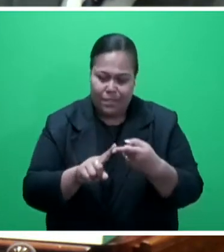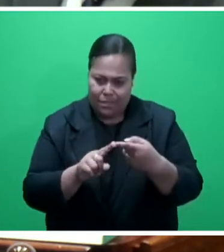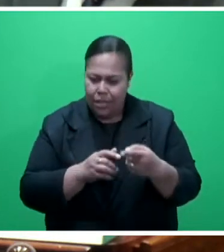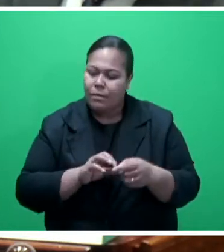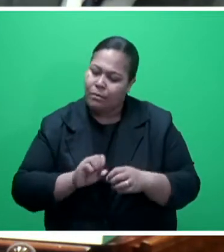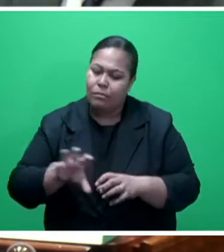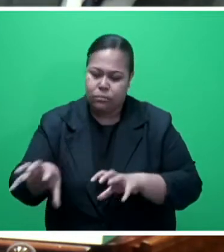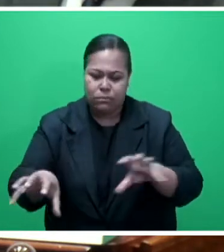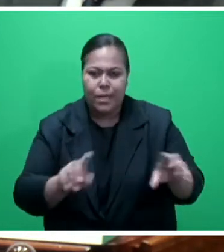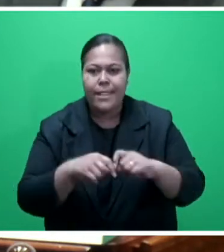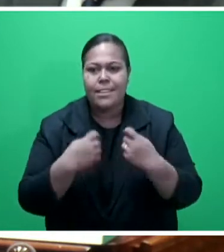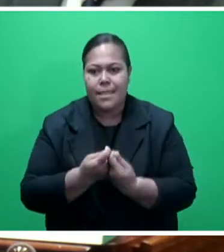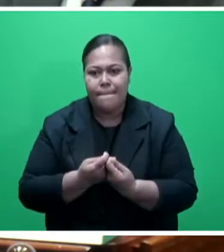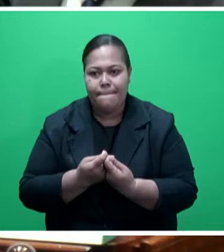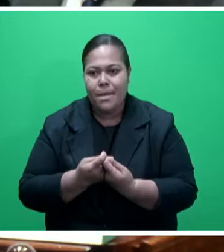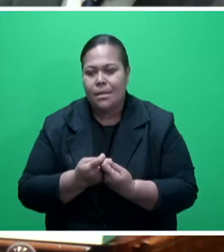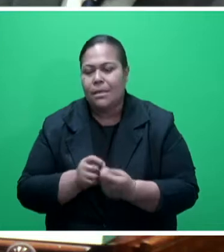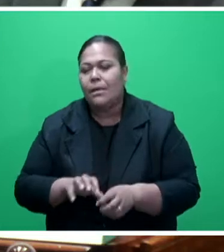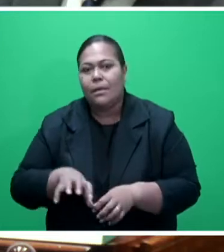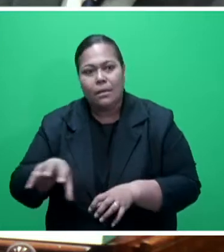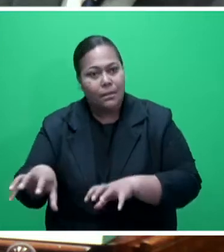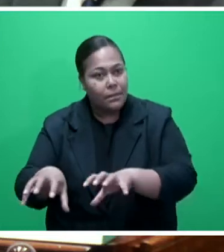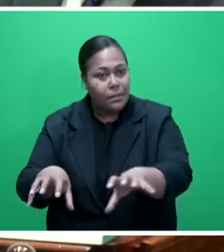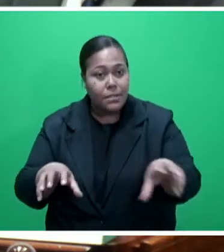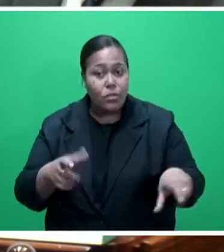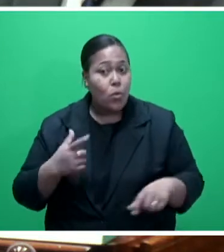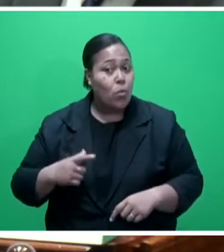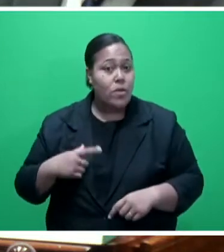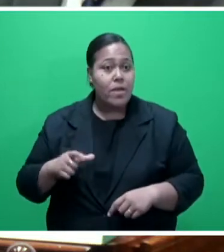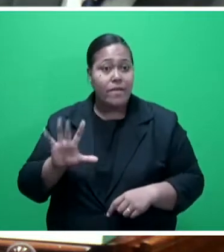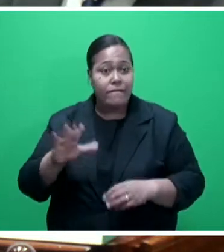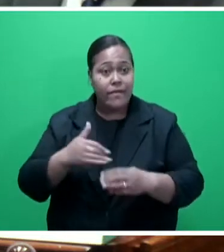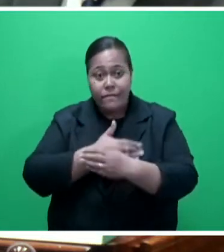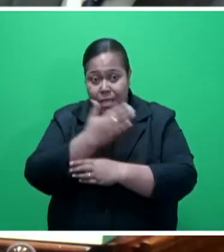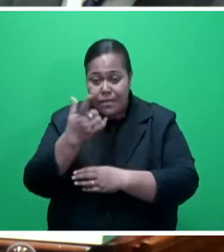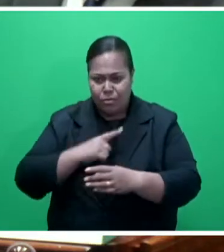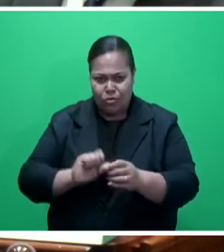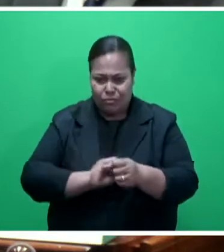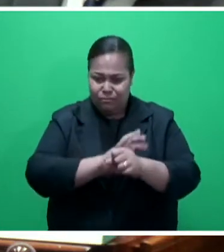here, Mr. Speaker, sir, this is mainly because of the